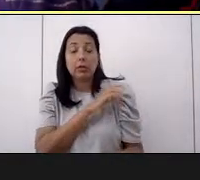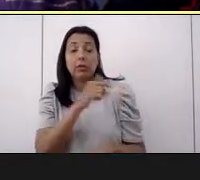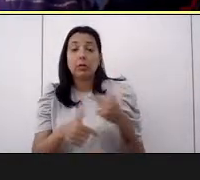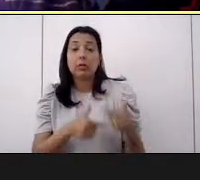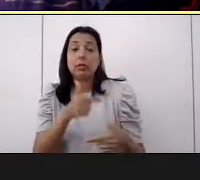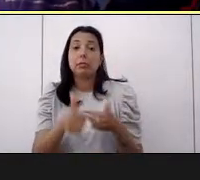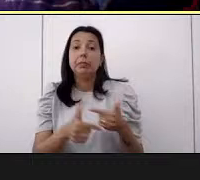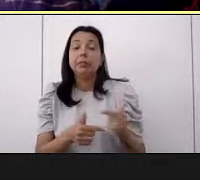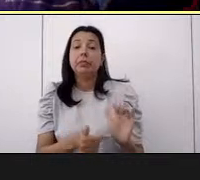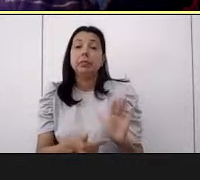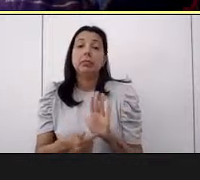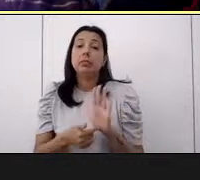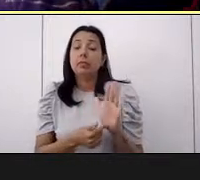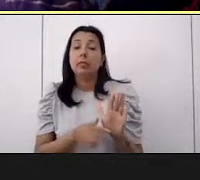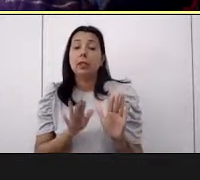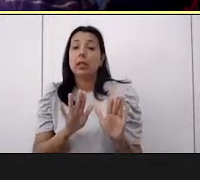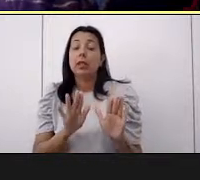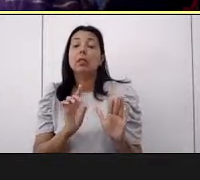dominant interests.